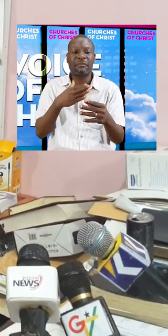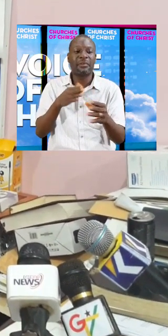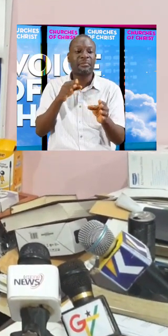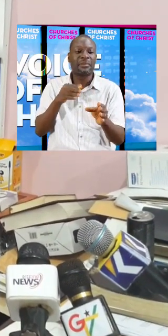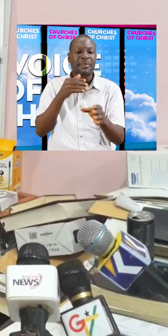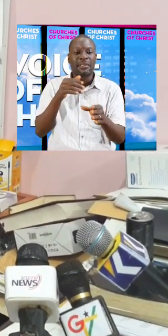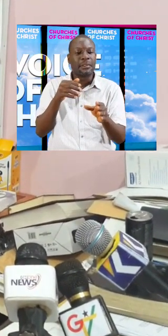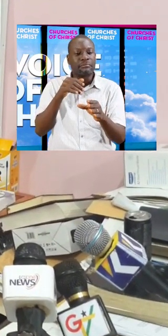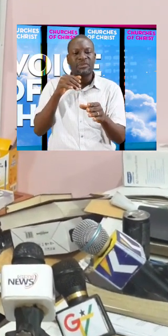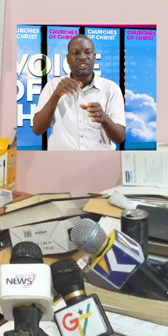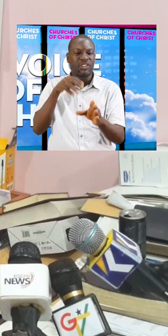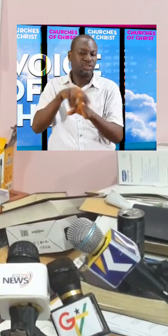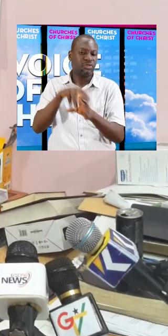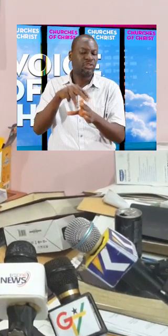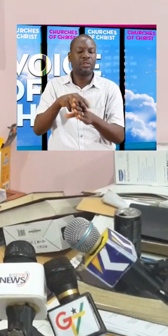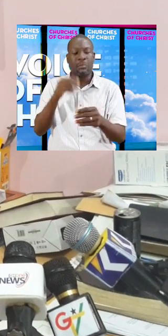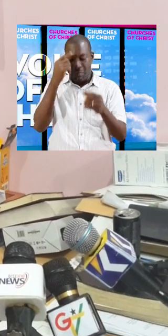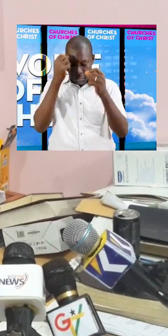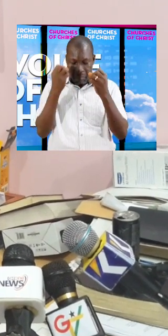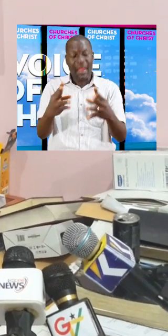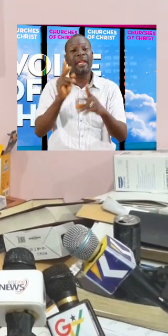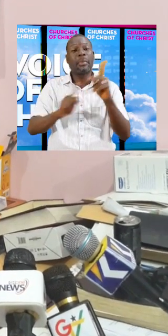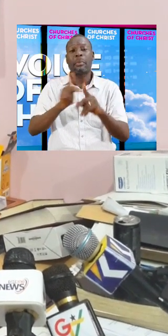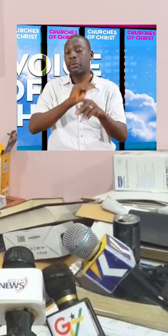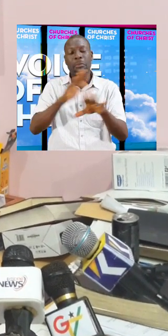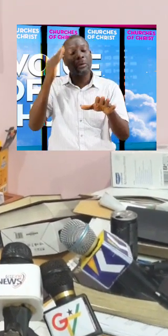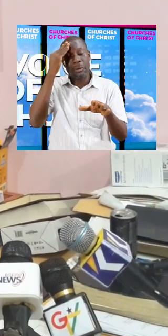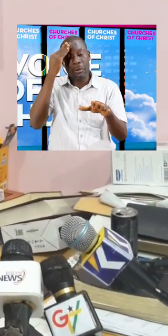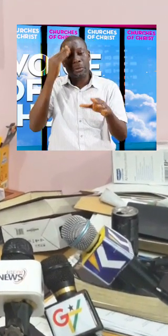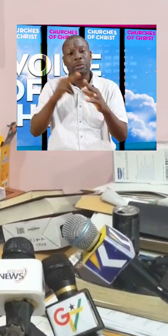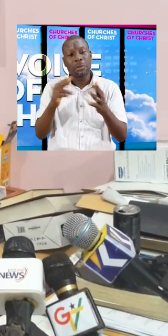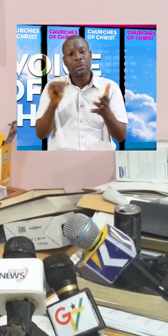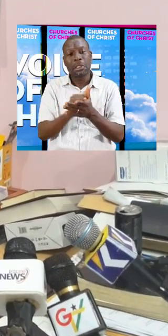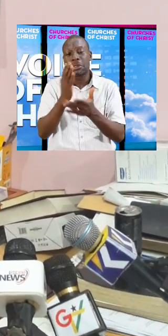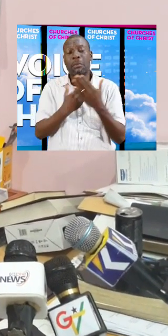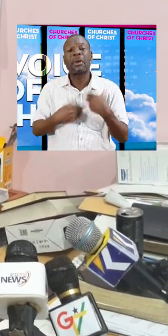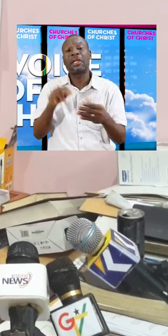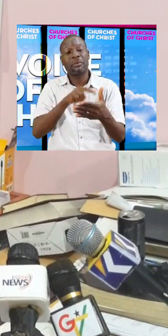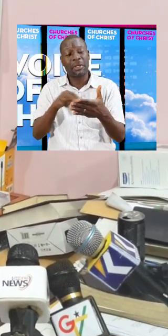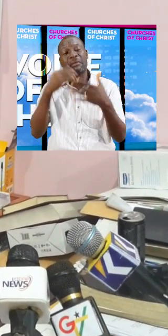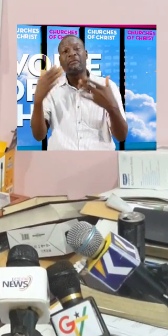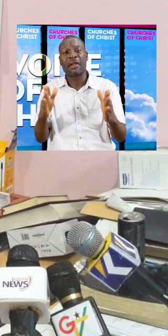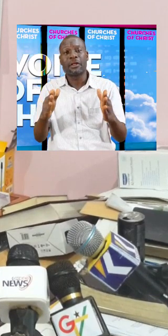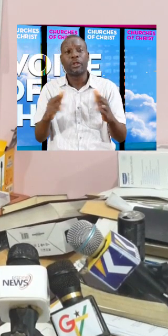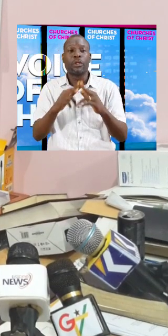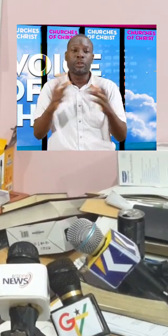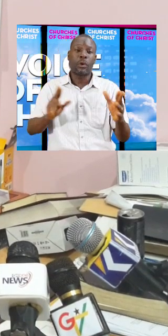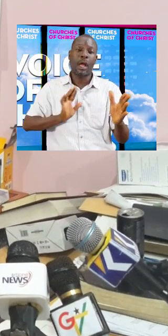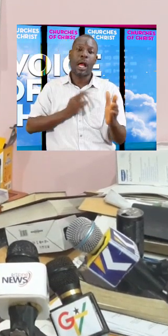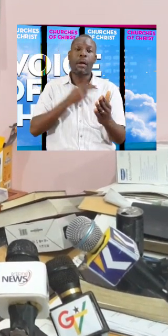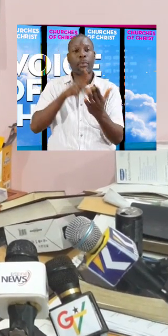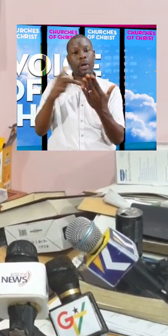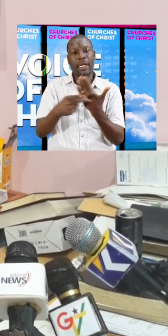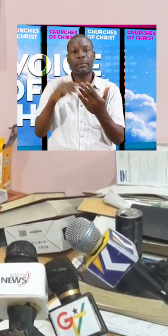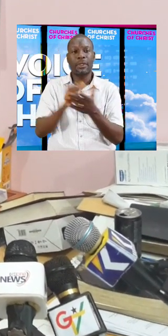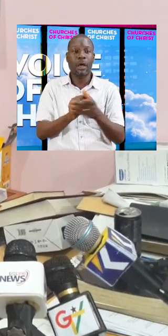mai mu sanse nipa bibiri ono amu no entumi enkenkan ti age said obi akan dia kire no enti ye dwuma dia ye